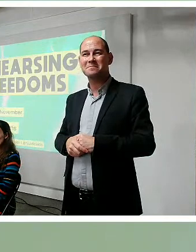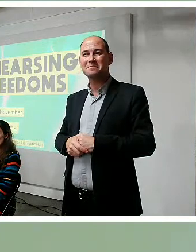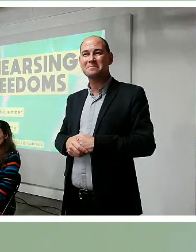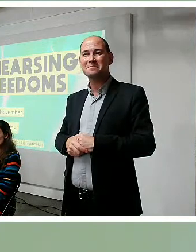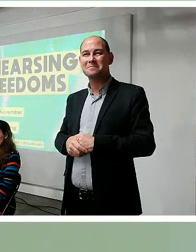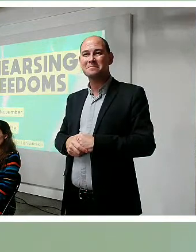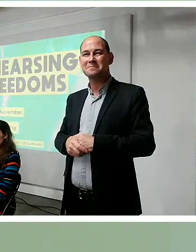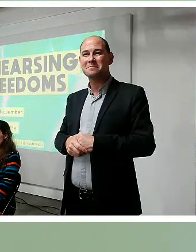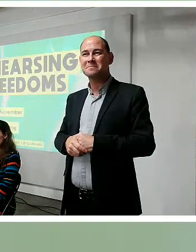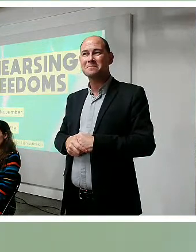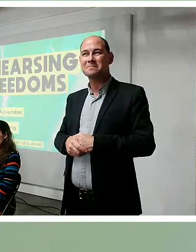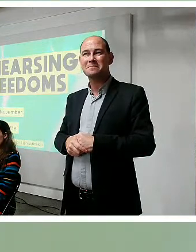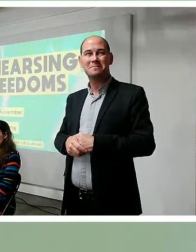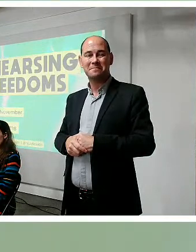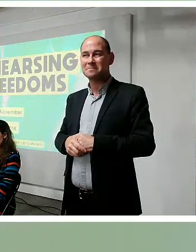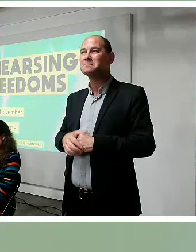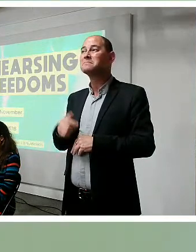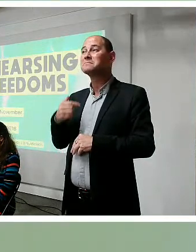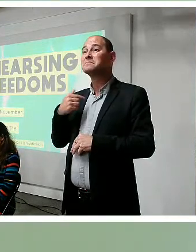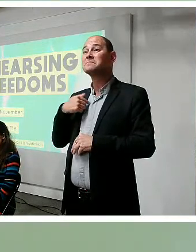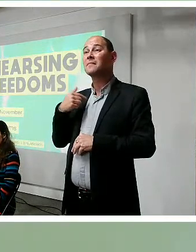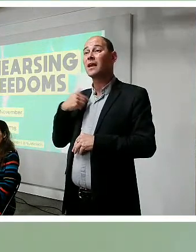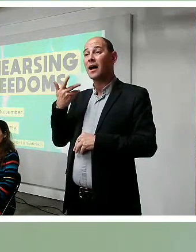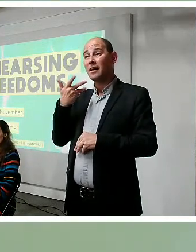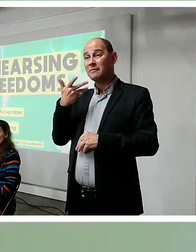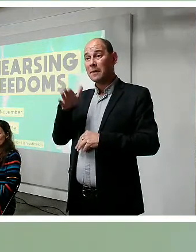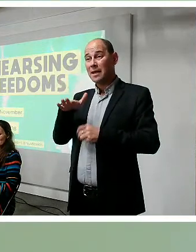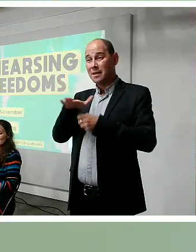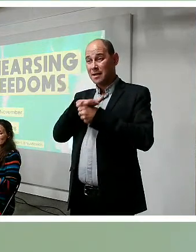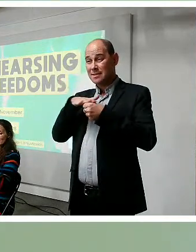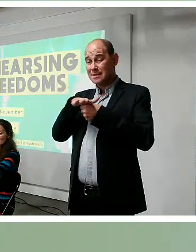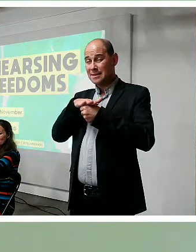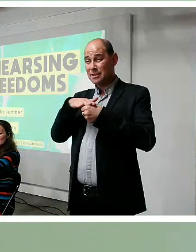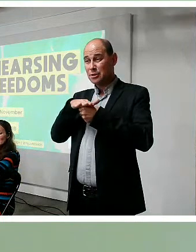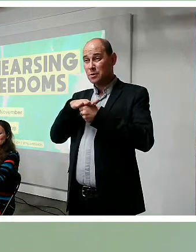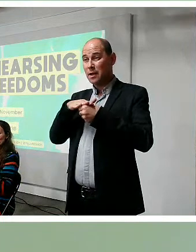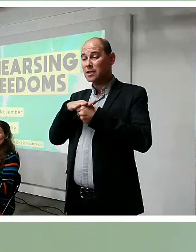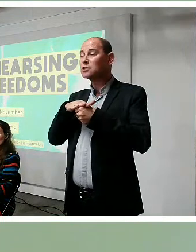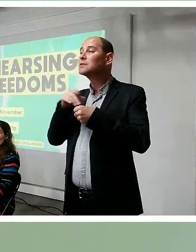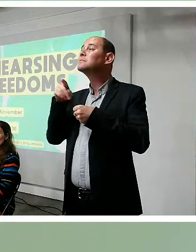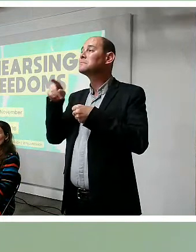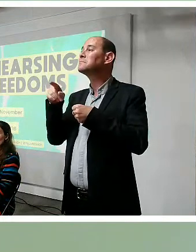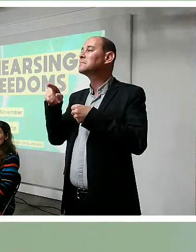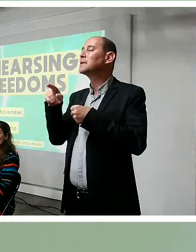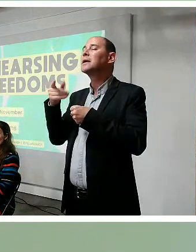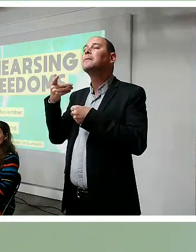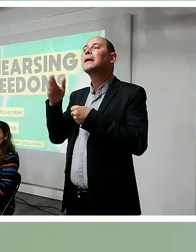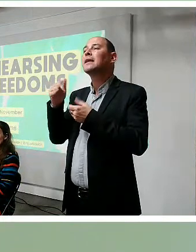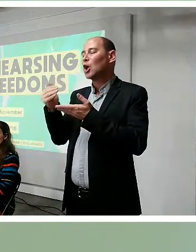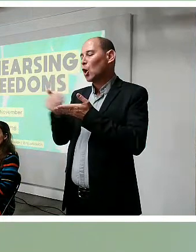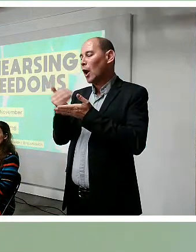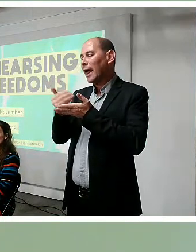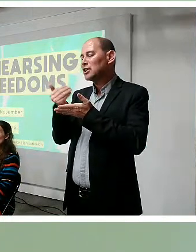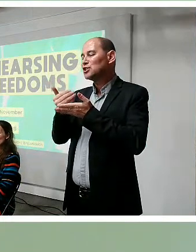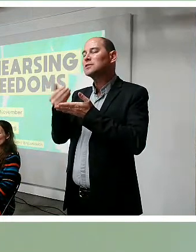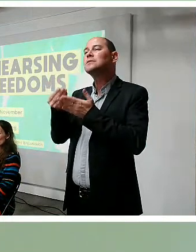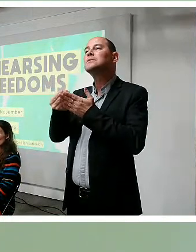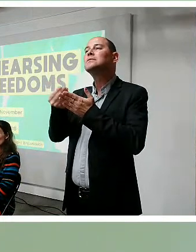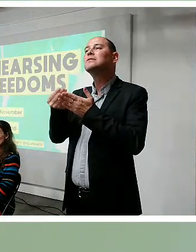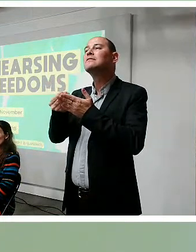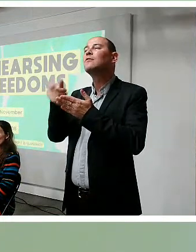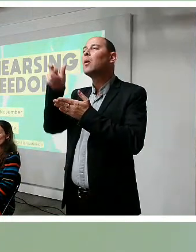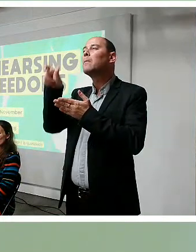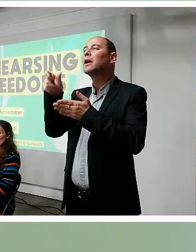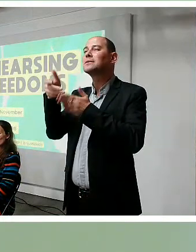Yeah, to your point, I was actually in a situation where there was like a collection for a leaving kind of thing for someone and